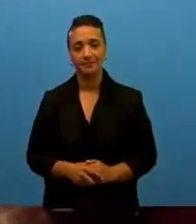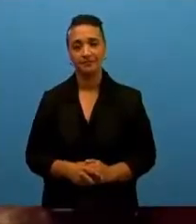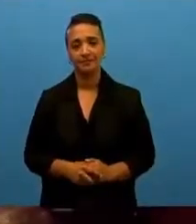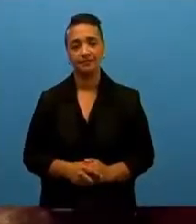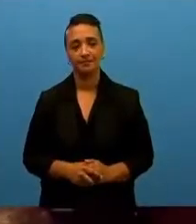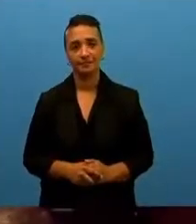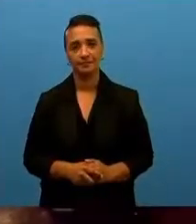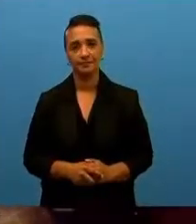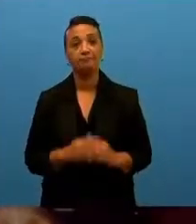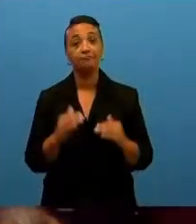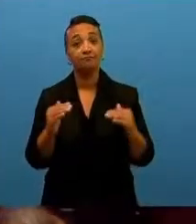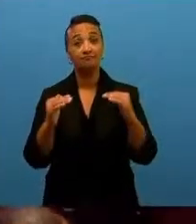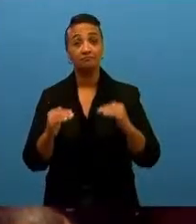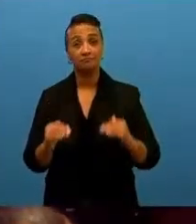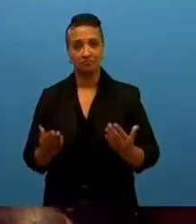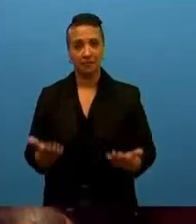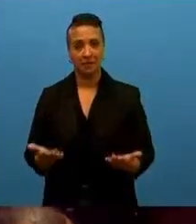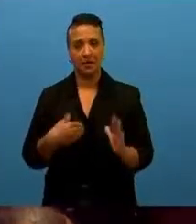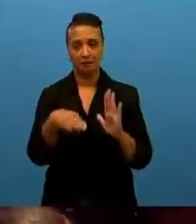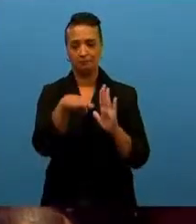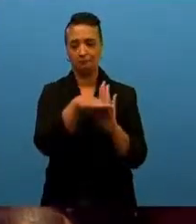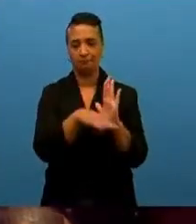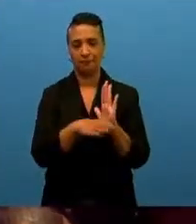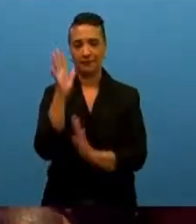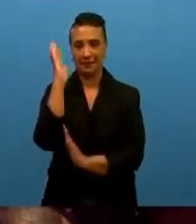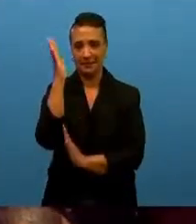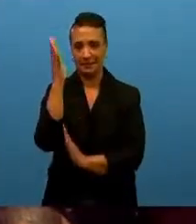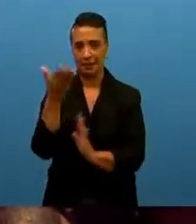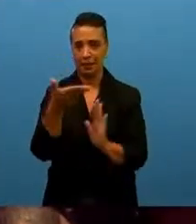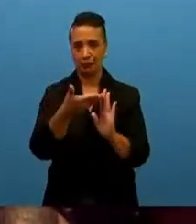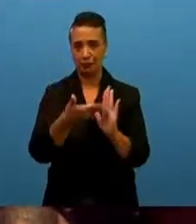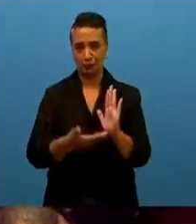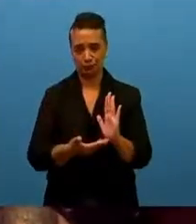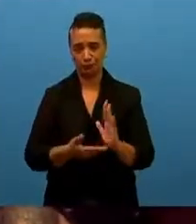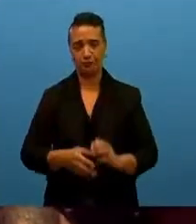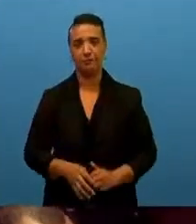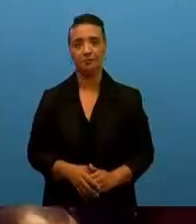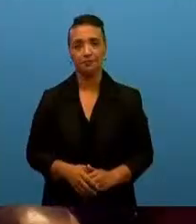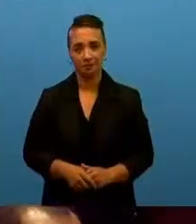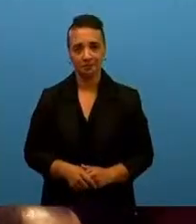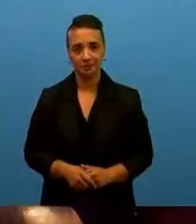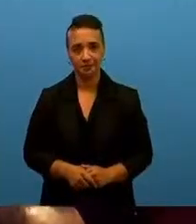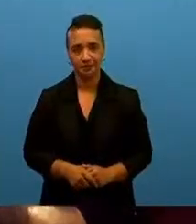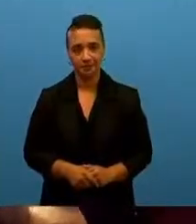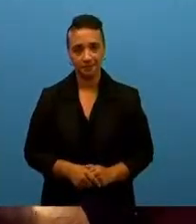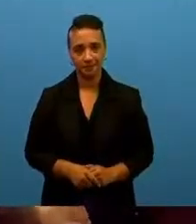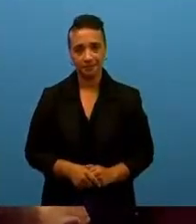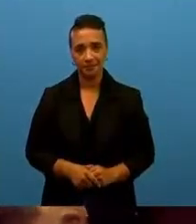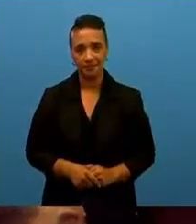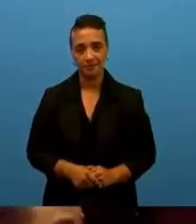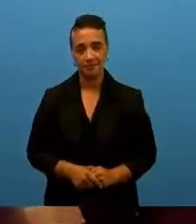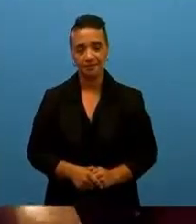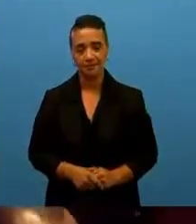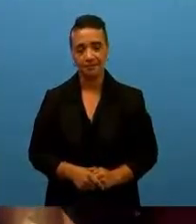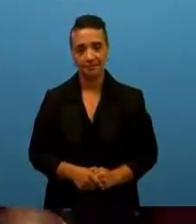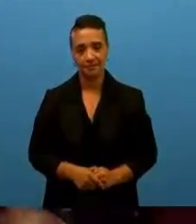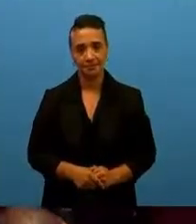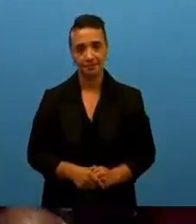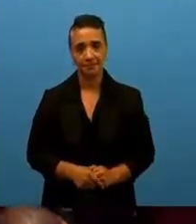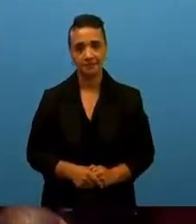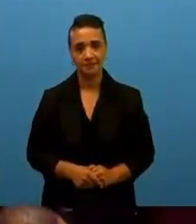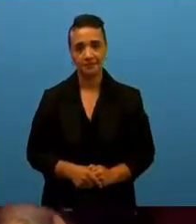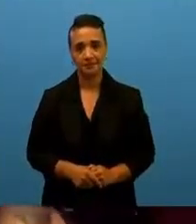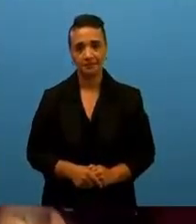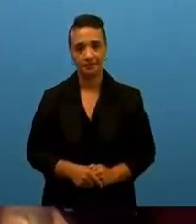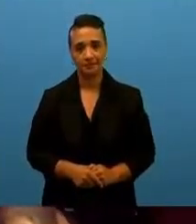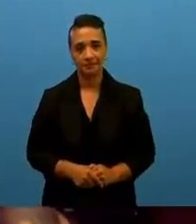turn to the speakers list on this particular item. And a request